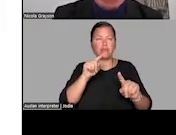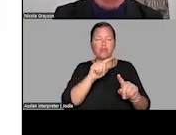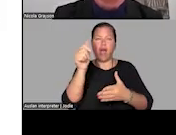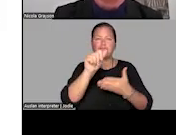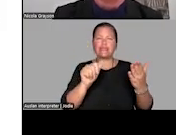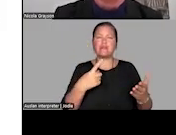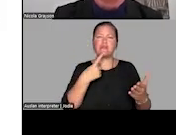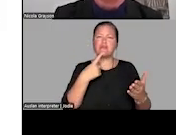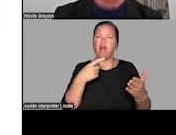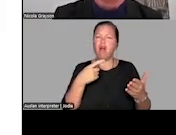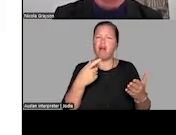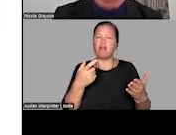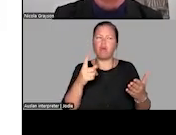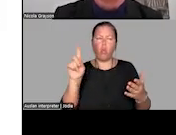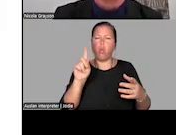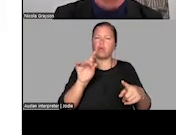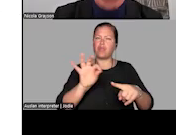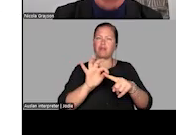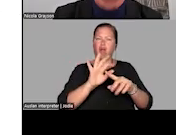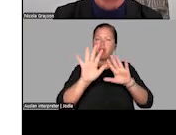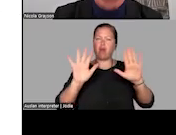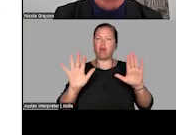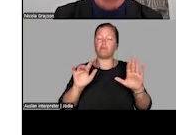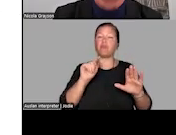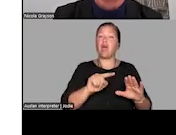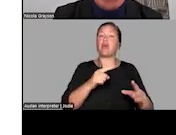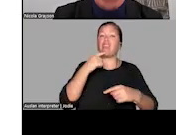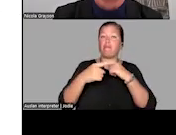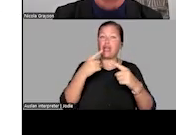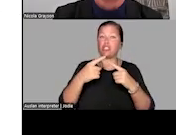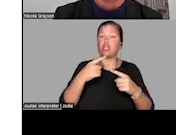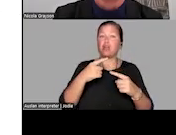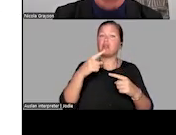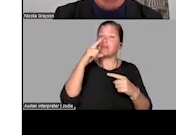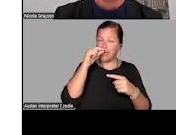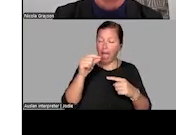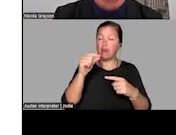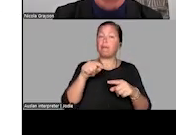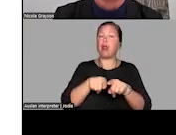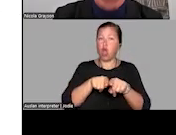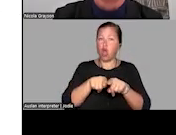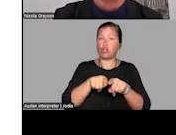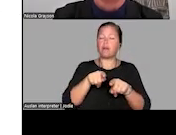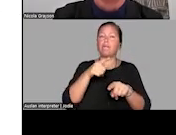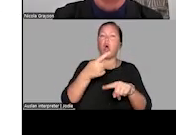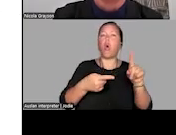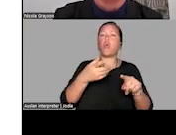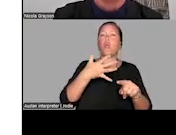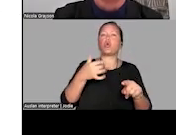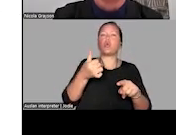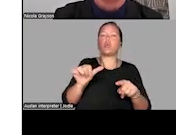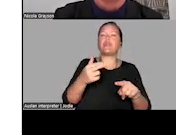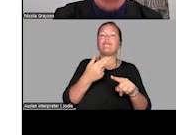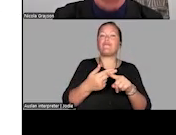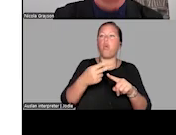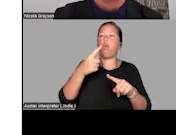color saturation of it? Those information could be learned, but you only want to use it for discoverability. You don't